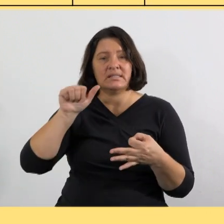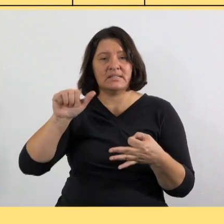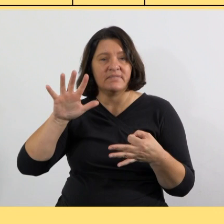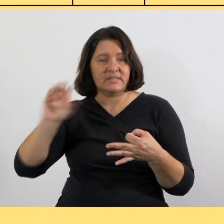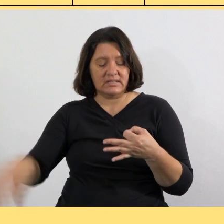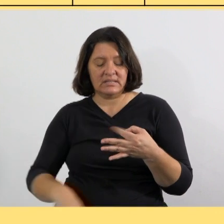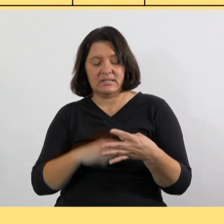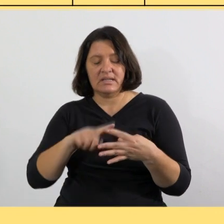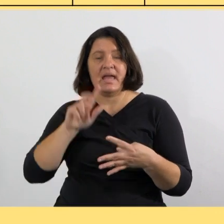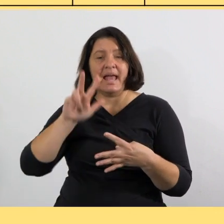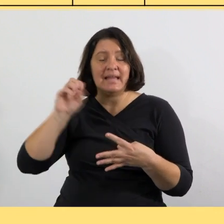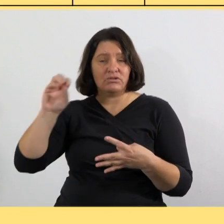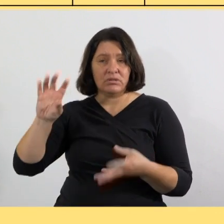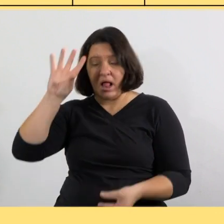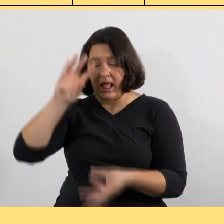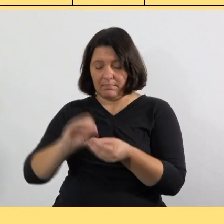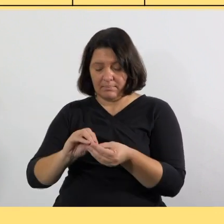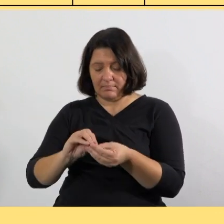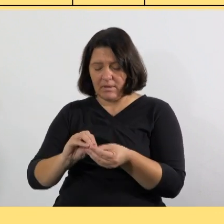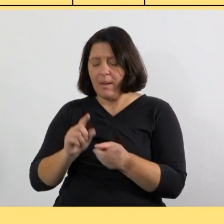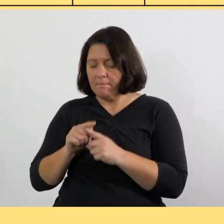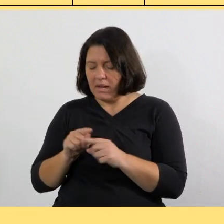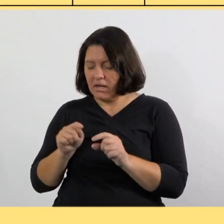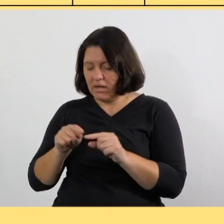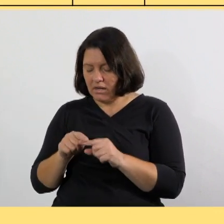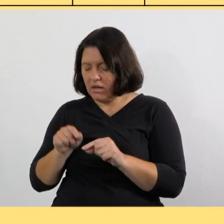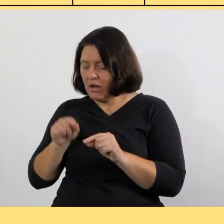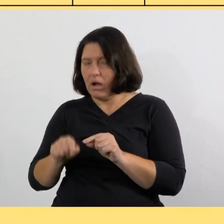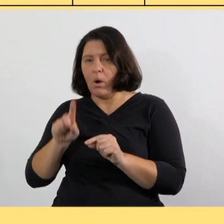1,650, as well as the 800. When you get their total, then you subtract it from